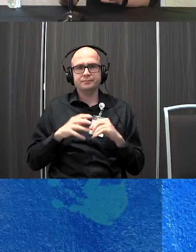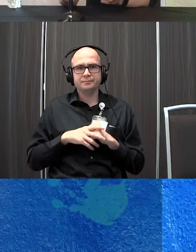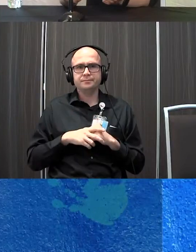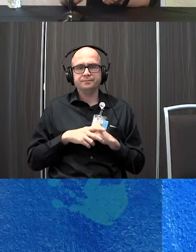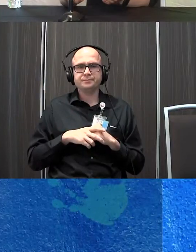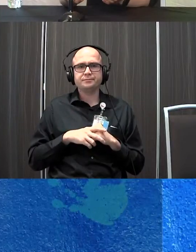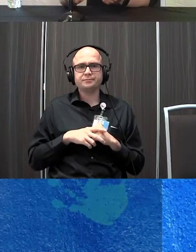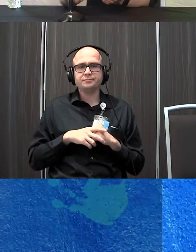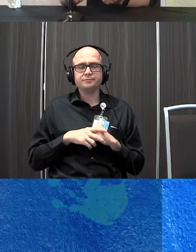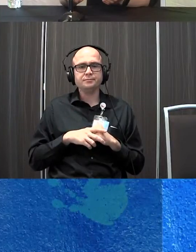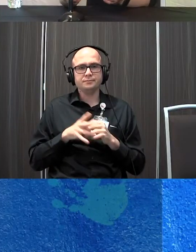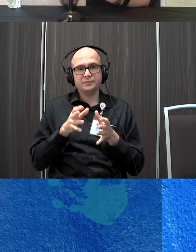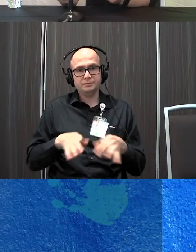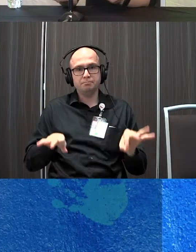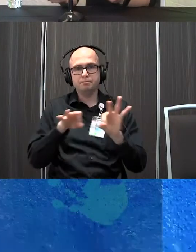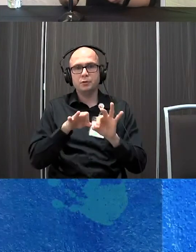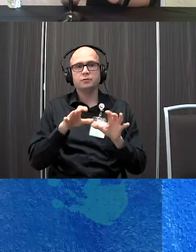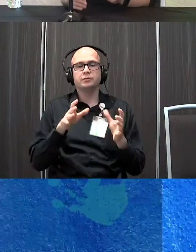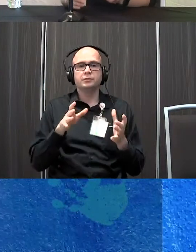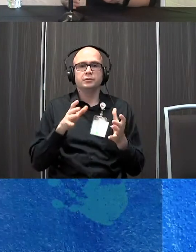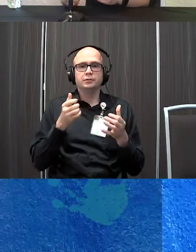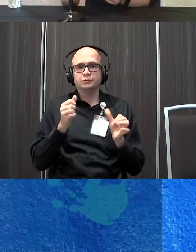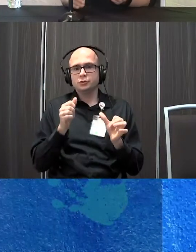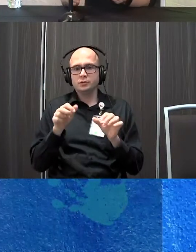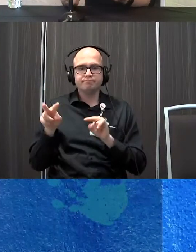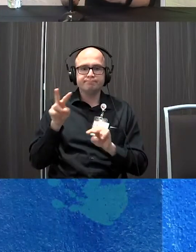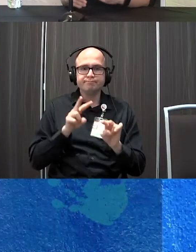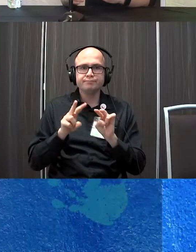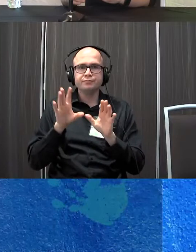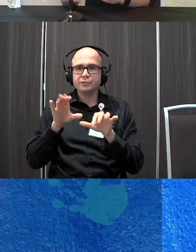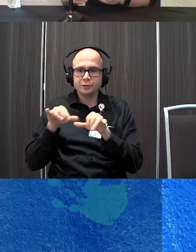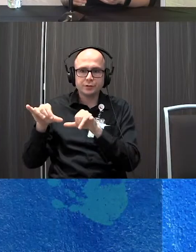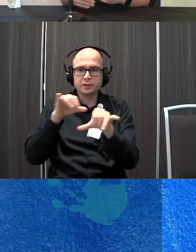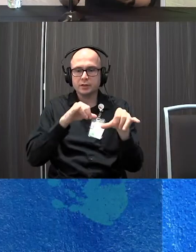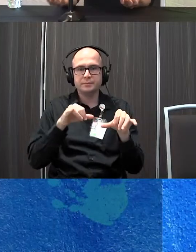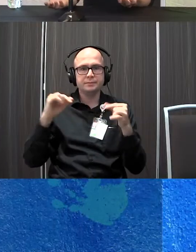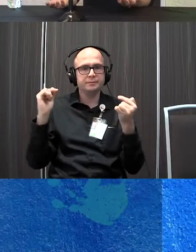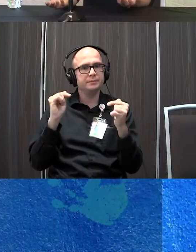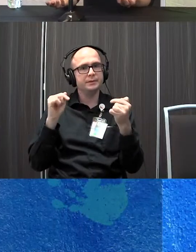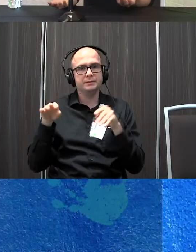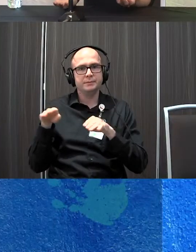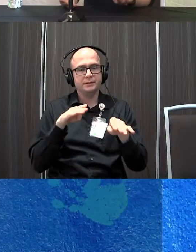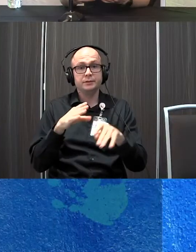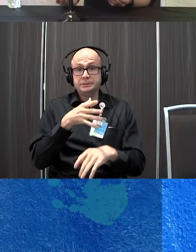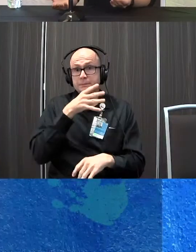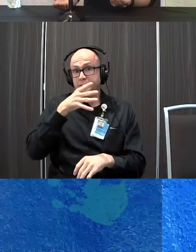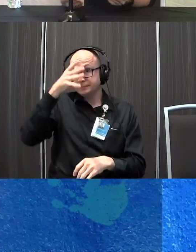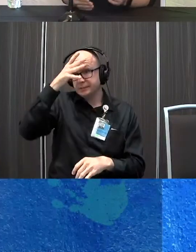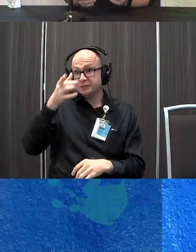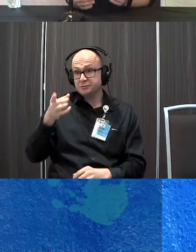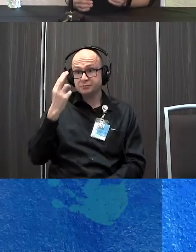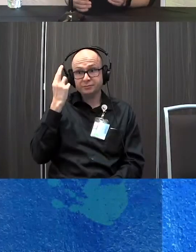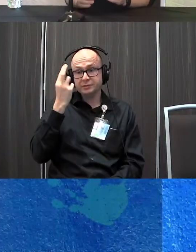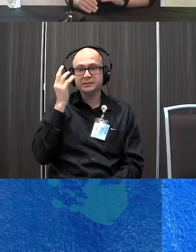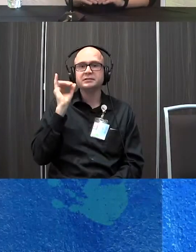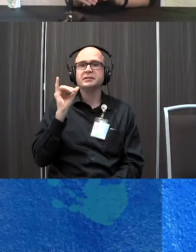with that, it's really important to try to figure out what are their common pain behaviors. So I'm sure as parents, you've figured out so